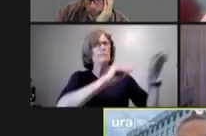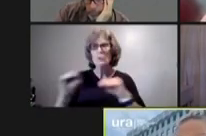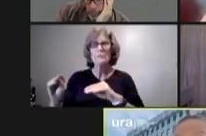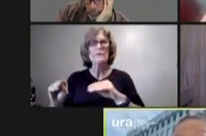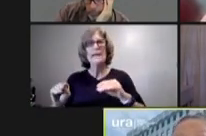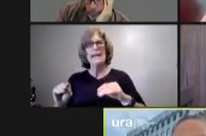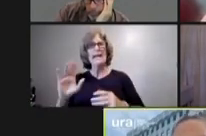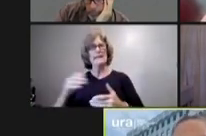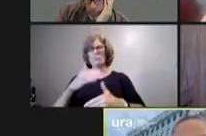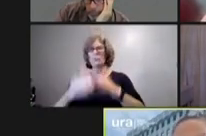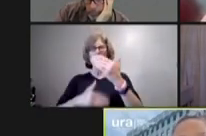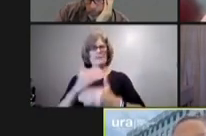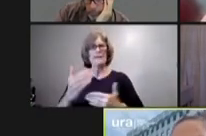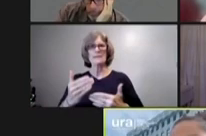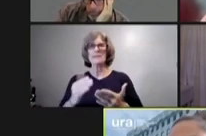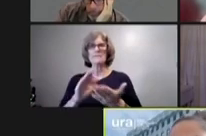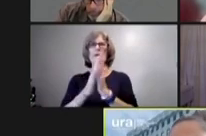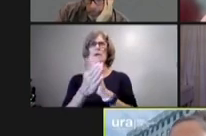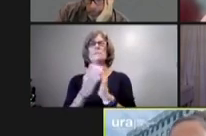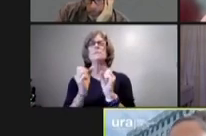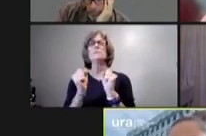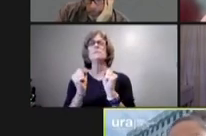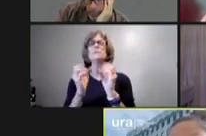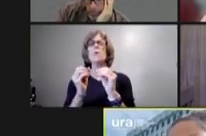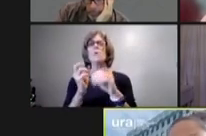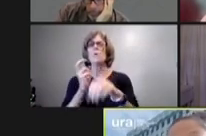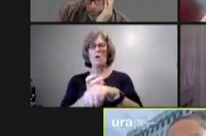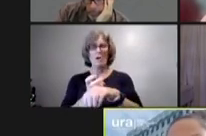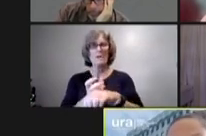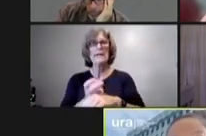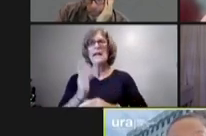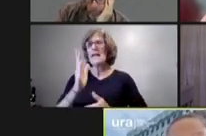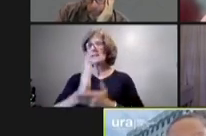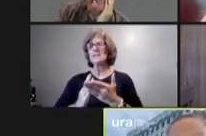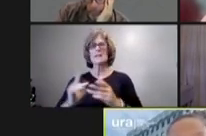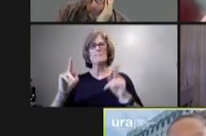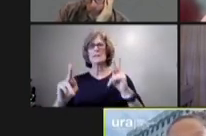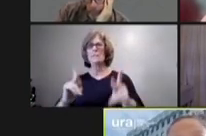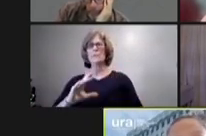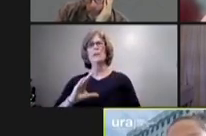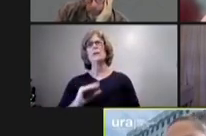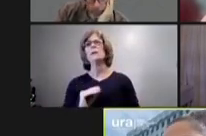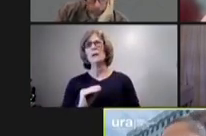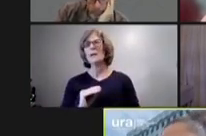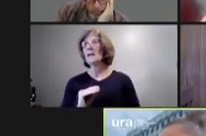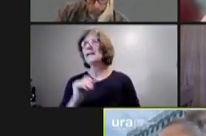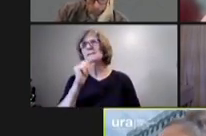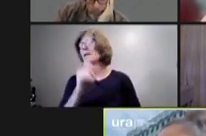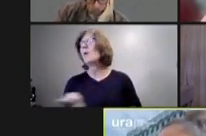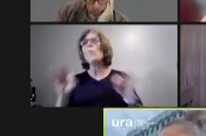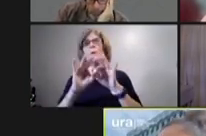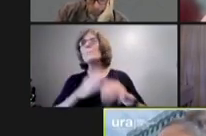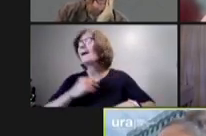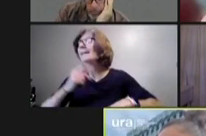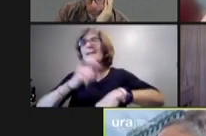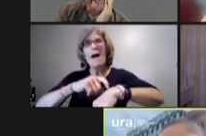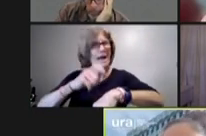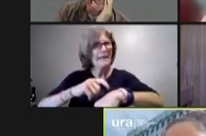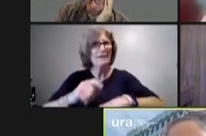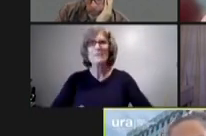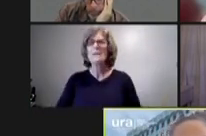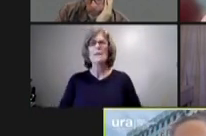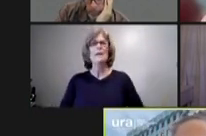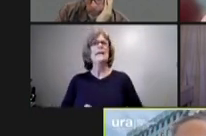that I've seen folks be discouraged and just say like, this isn't worth the time, or just become, the